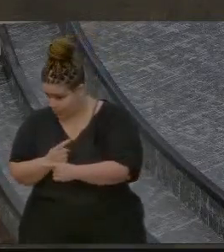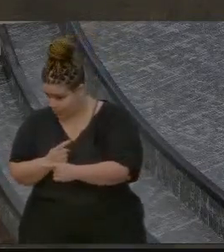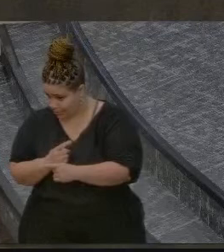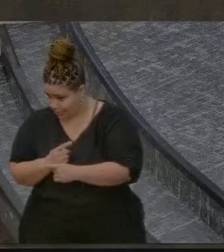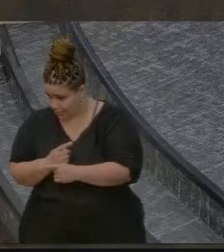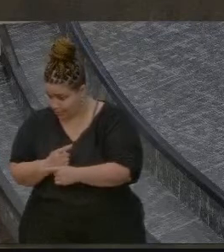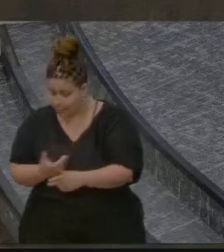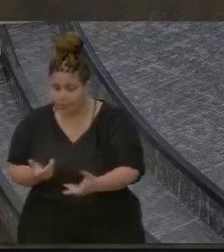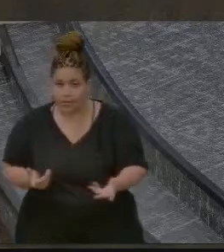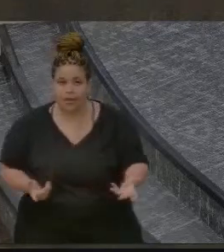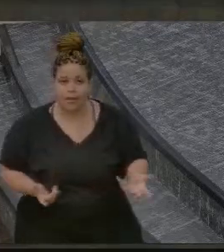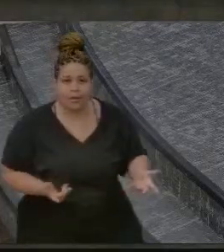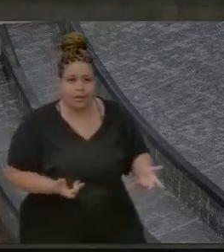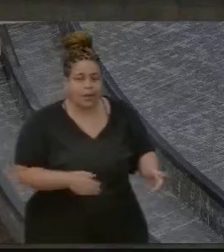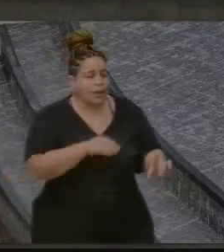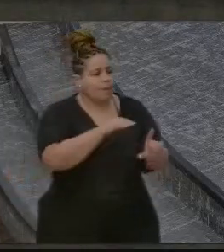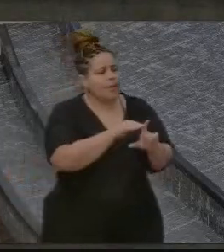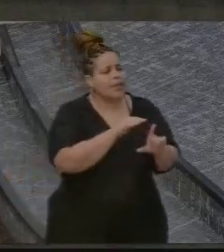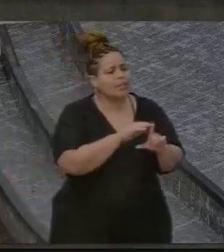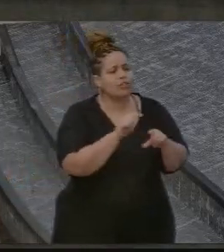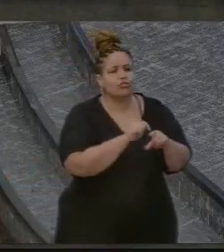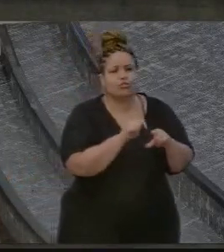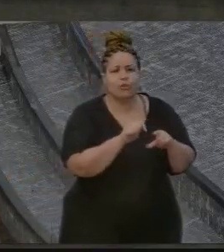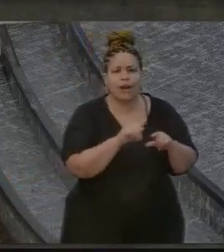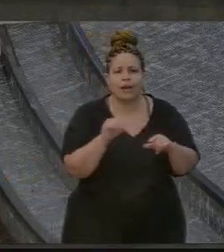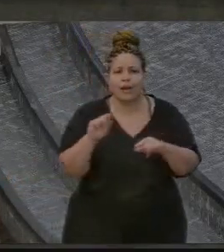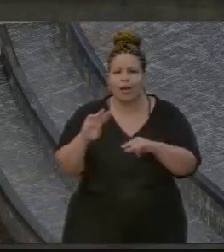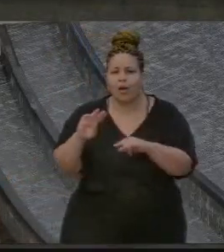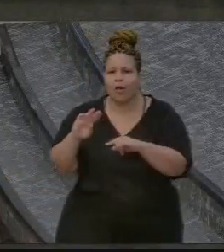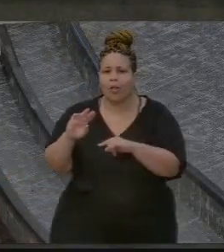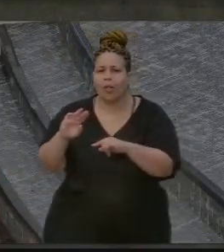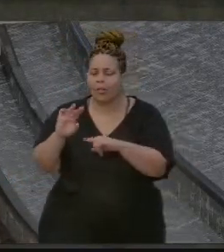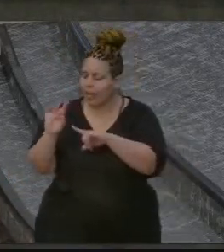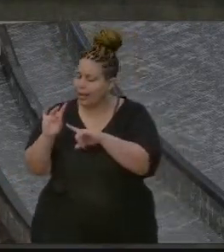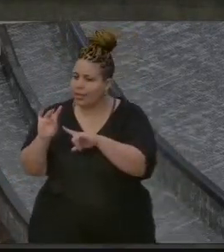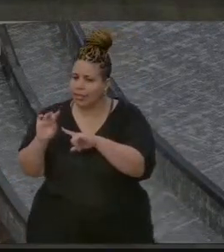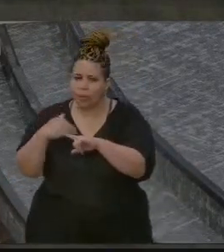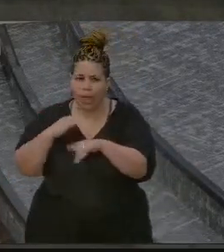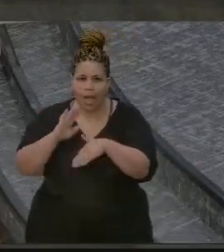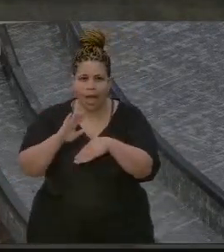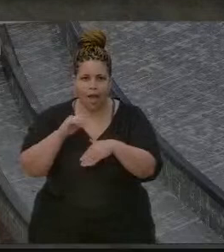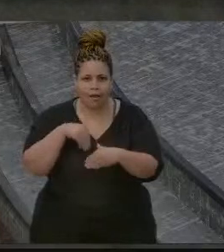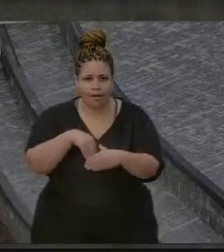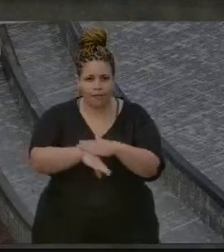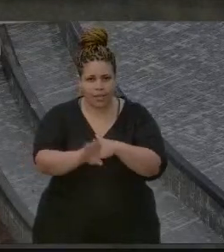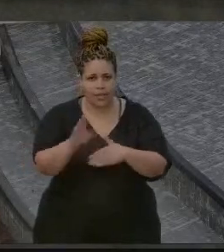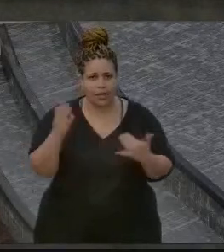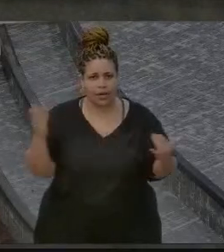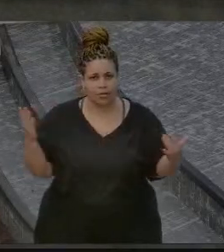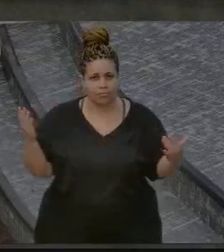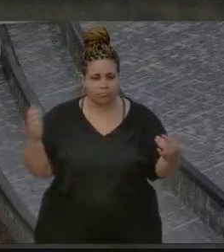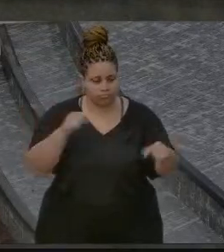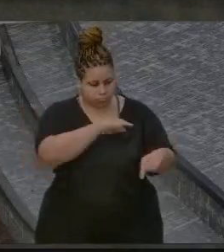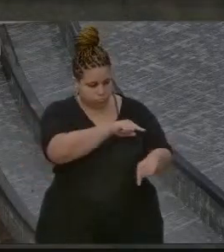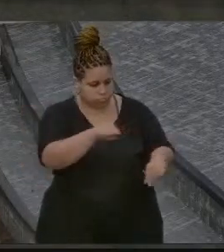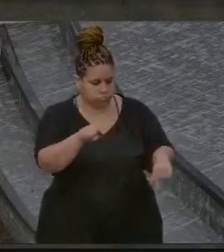You mentioned training on the AEDs. Do we have those in all of our schools? Yes, ma'am, we do currently.